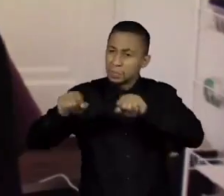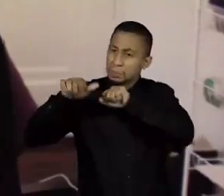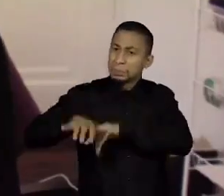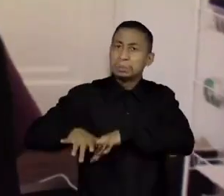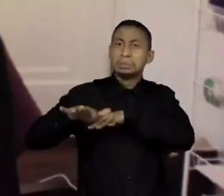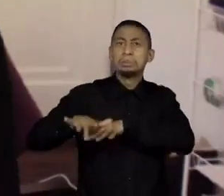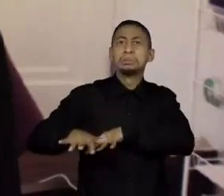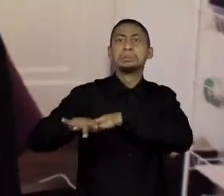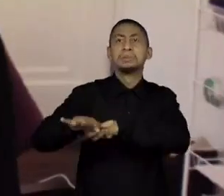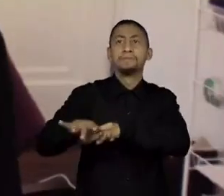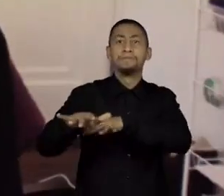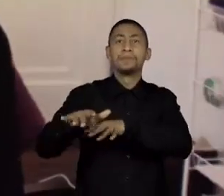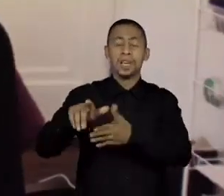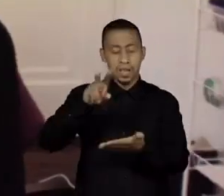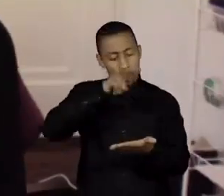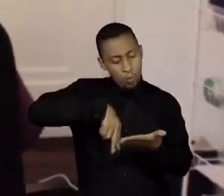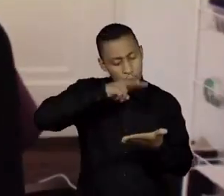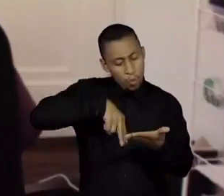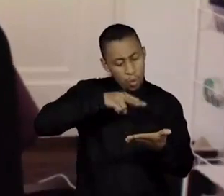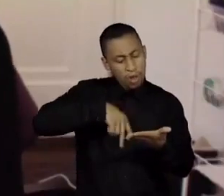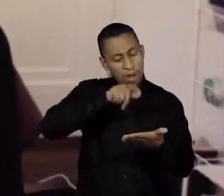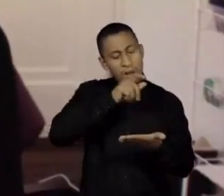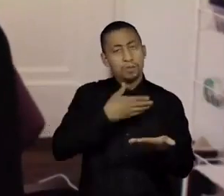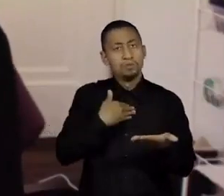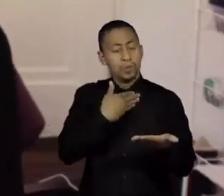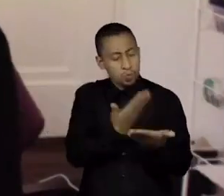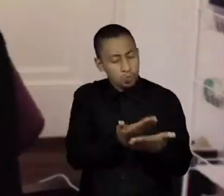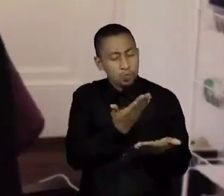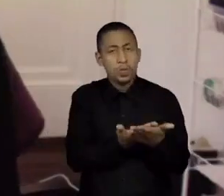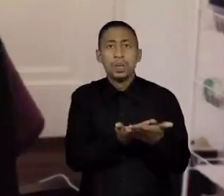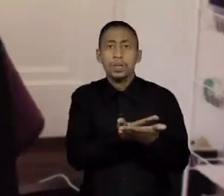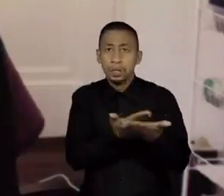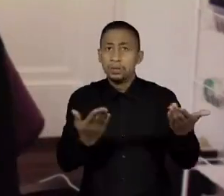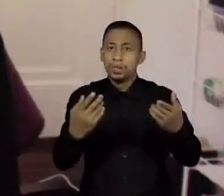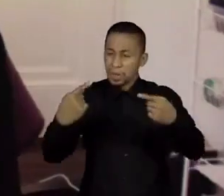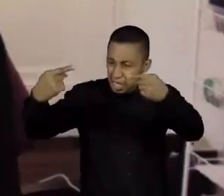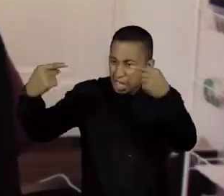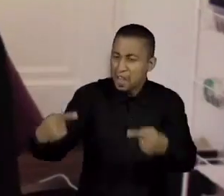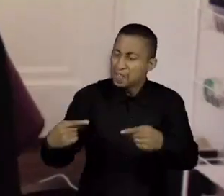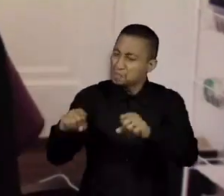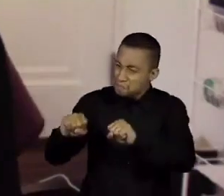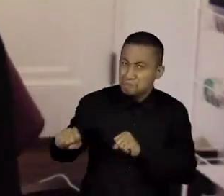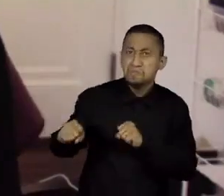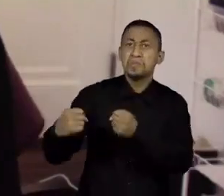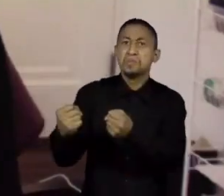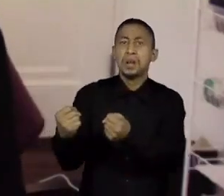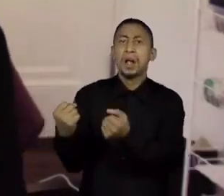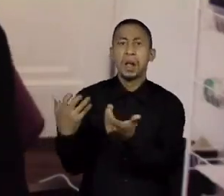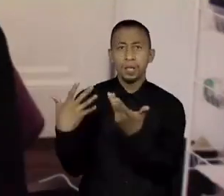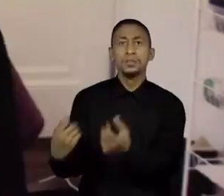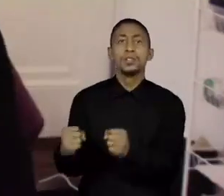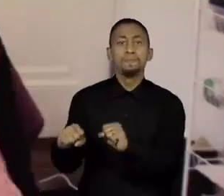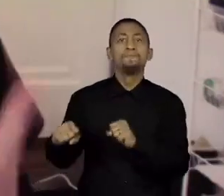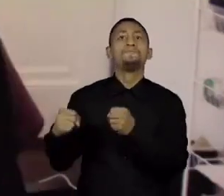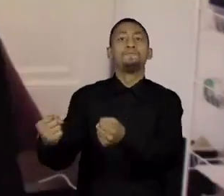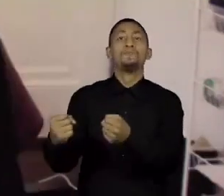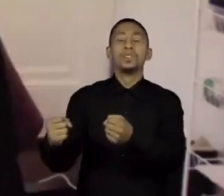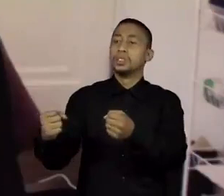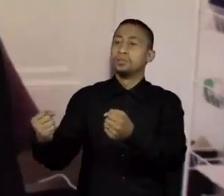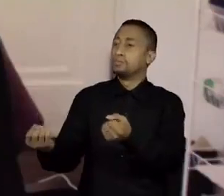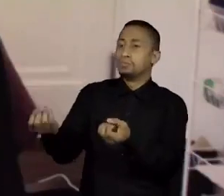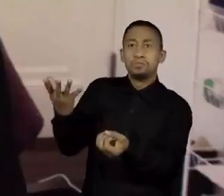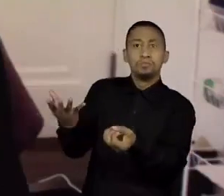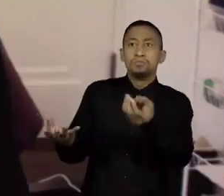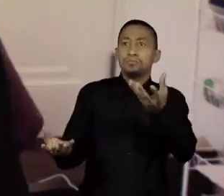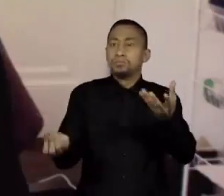too slow and it's not meeting the challenges as they exist right now. But I think if young people can